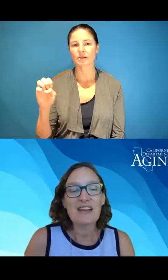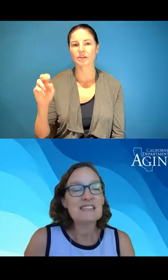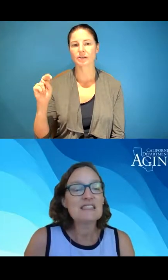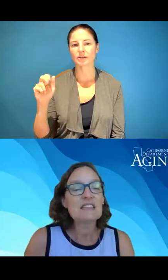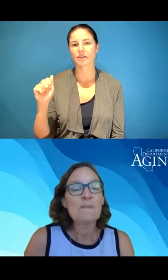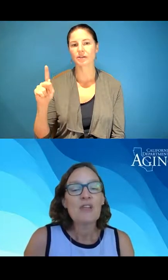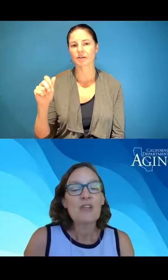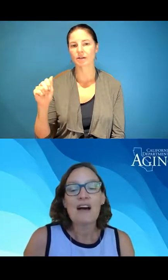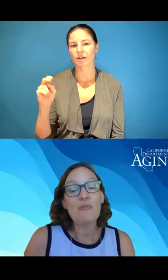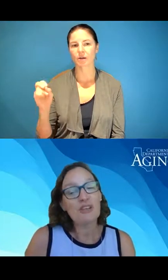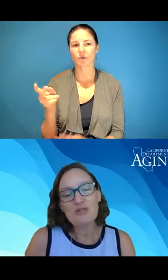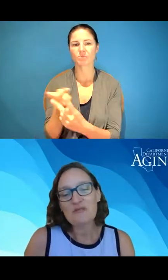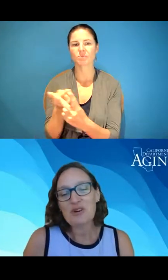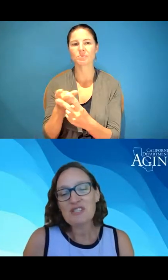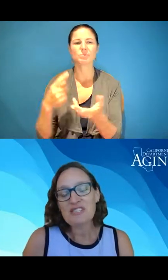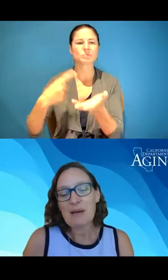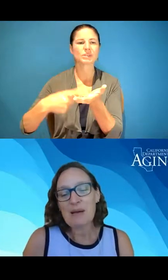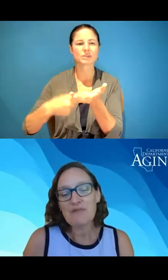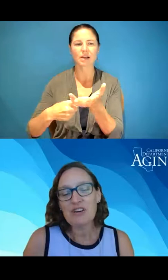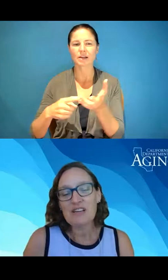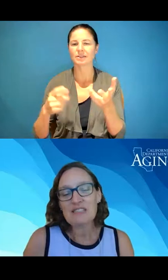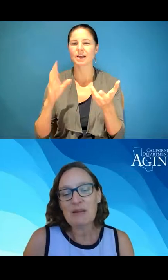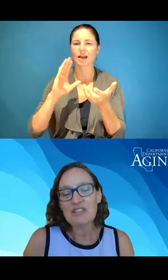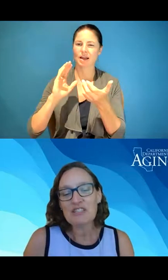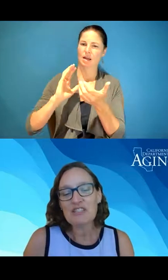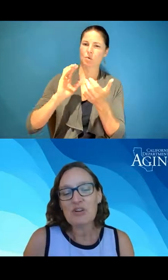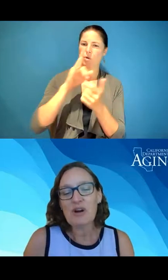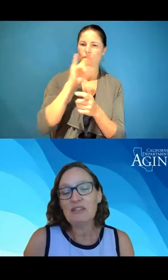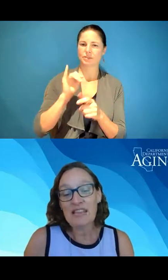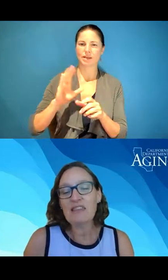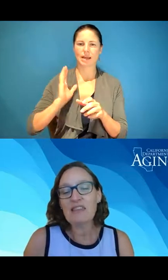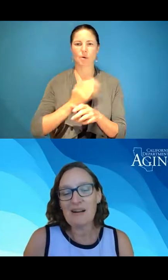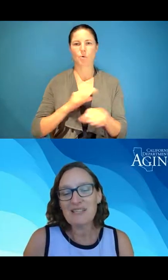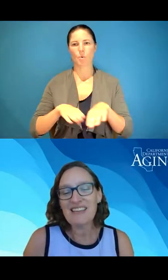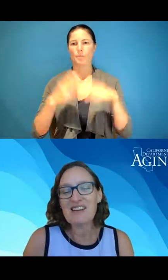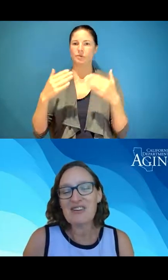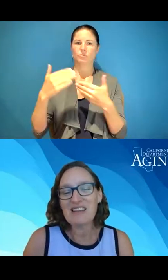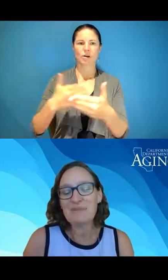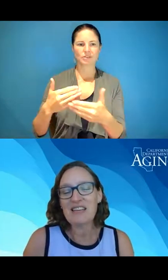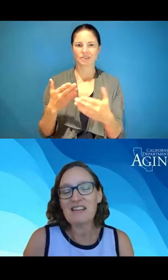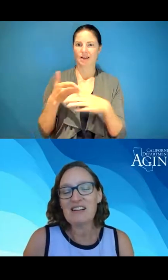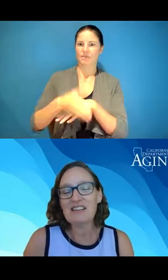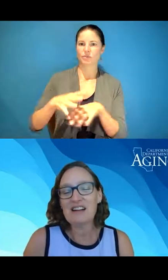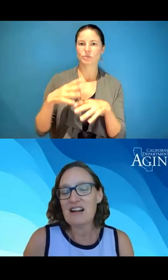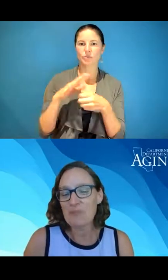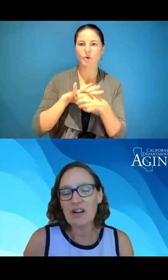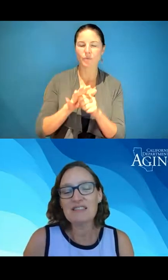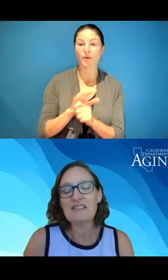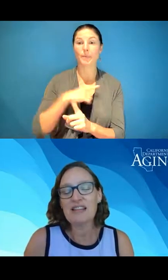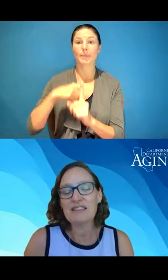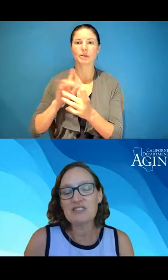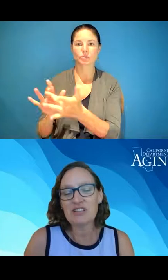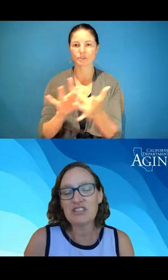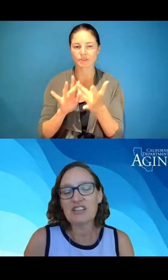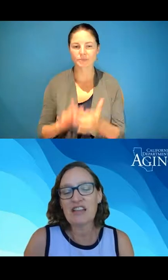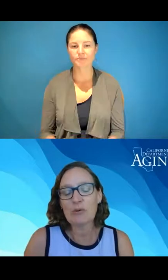and vaccines. The big news, of course, this time of year is state budget. So a lengthy update, a good update on comprehensive